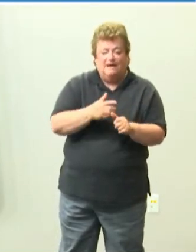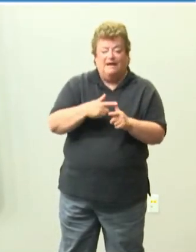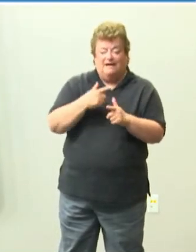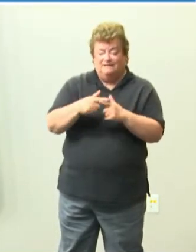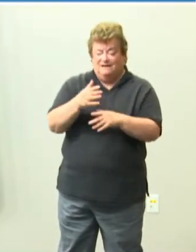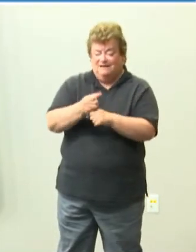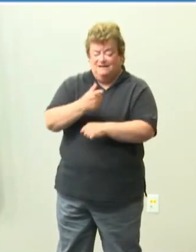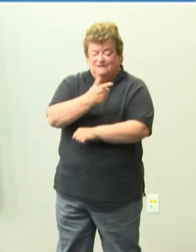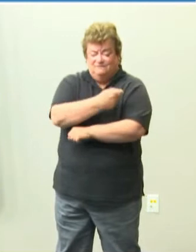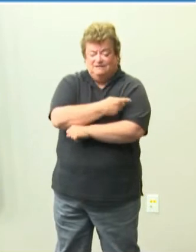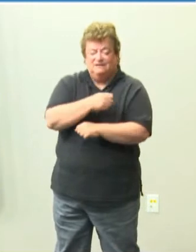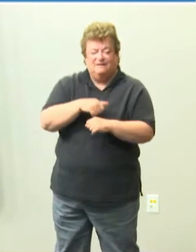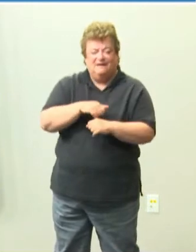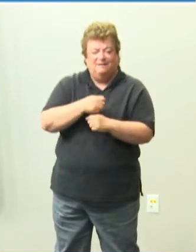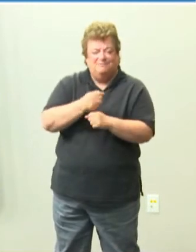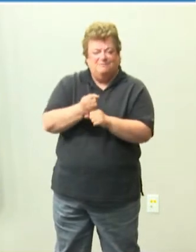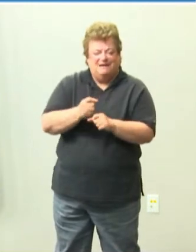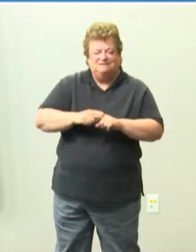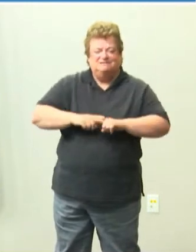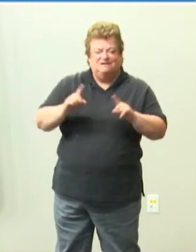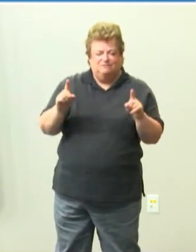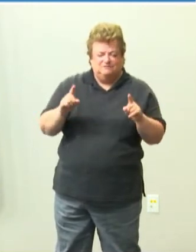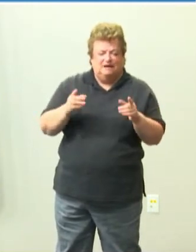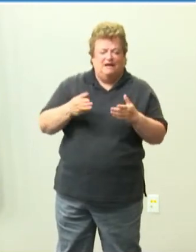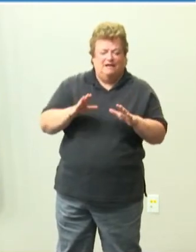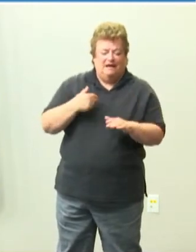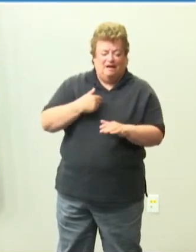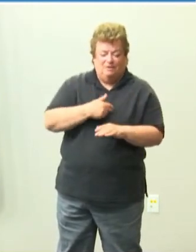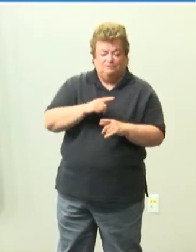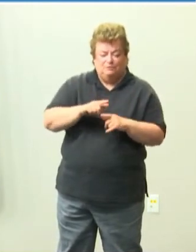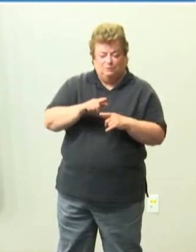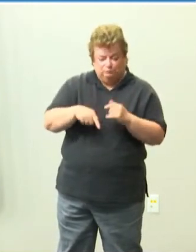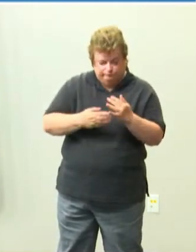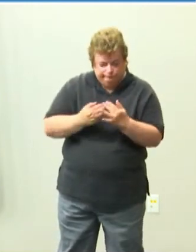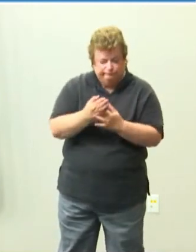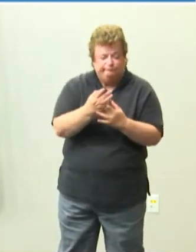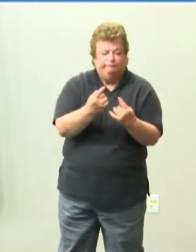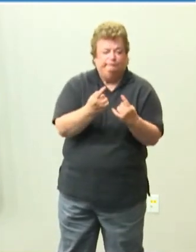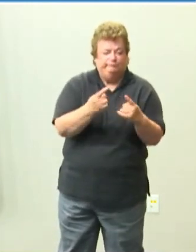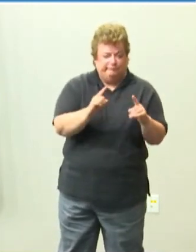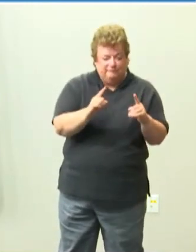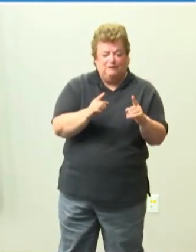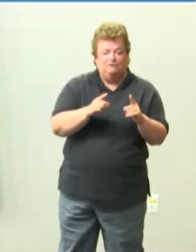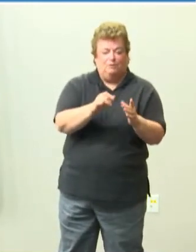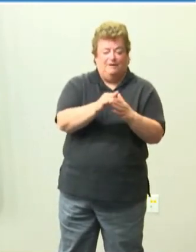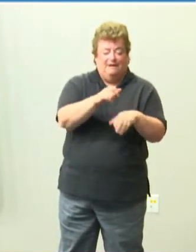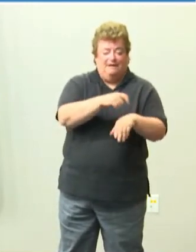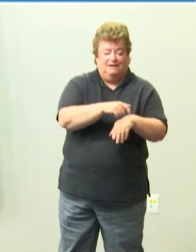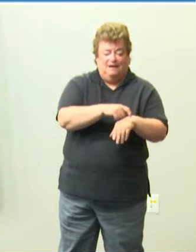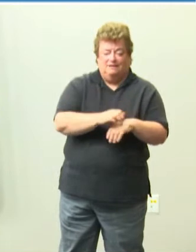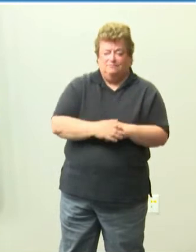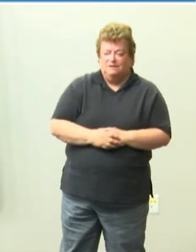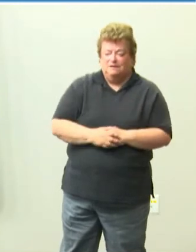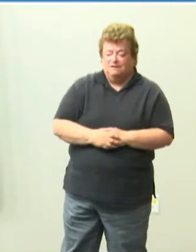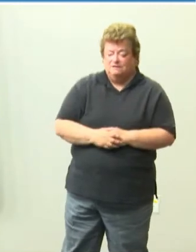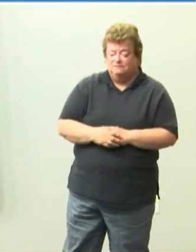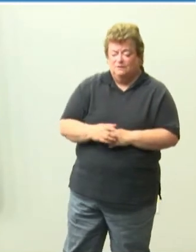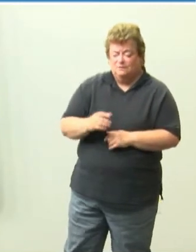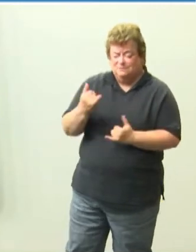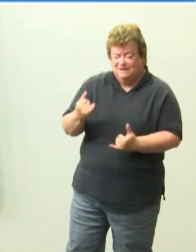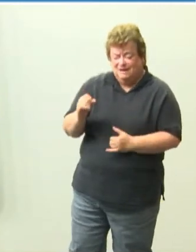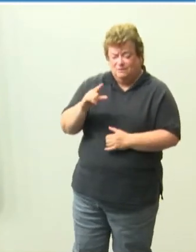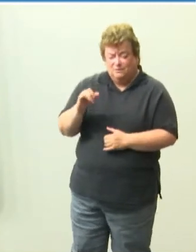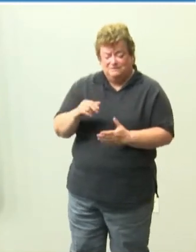made all the difference. It allowed us to get through it at that time. So the question, I think, is, are we simply in